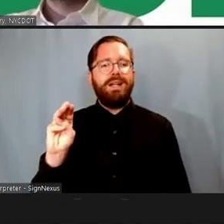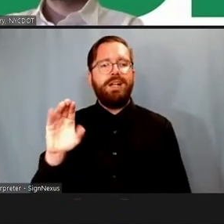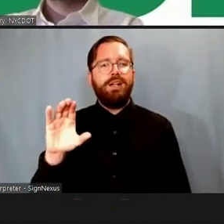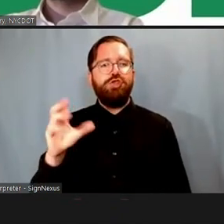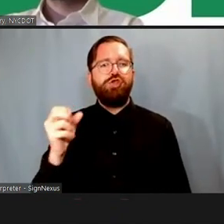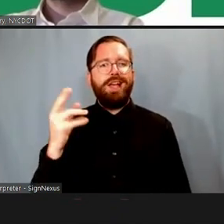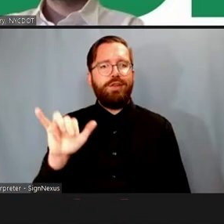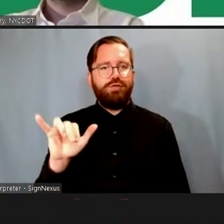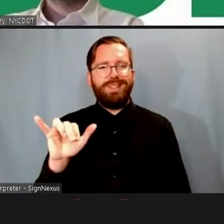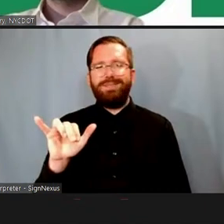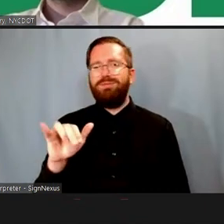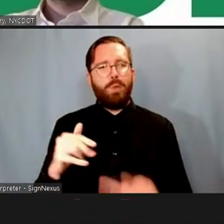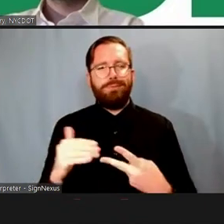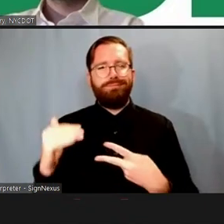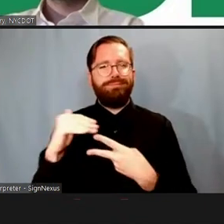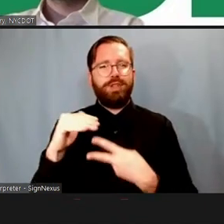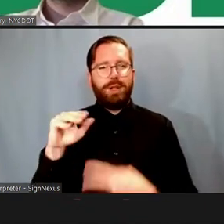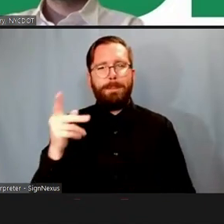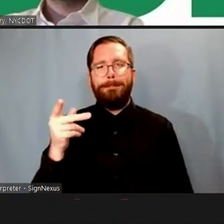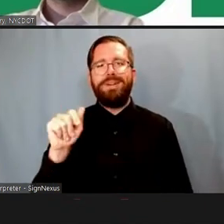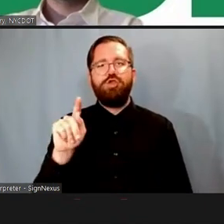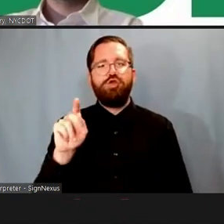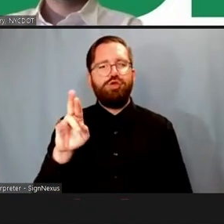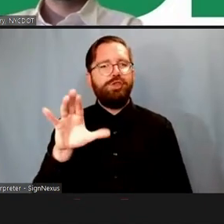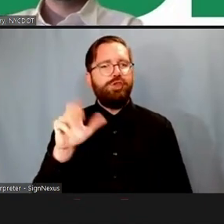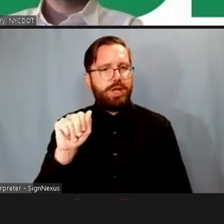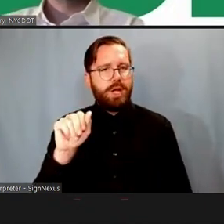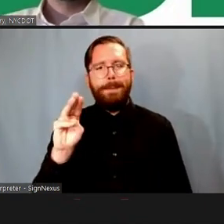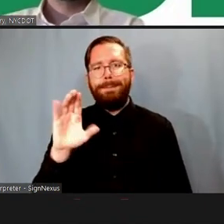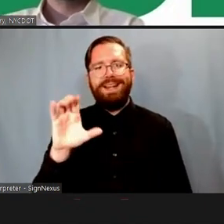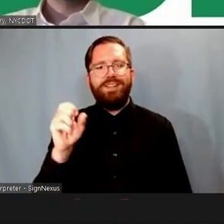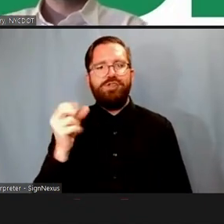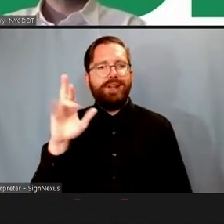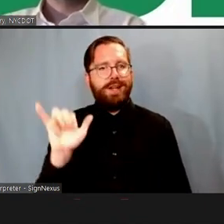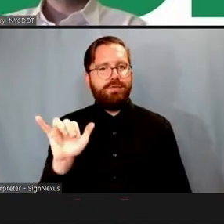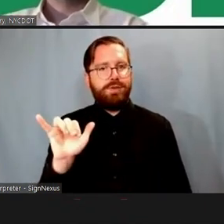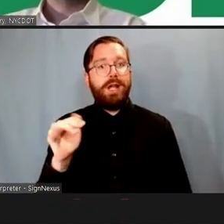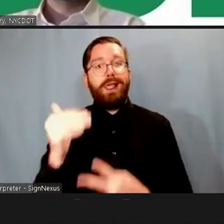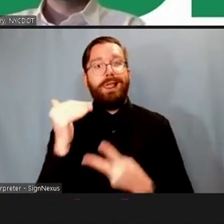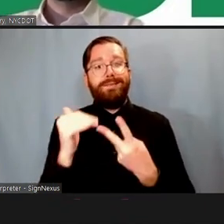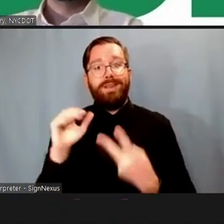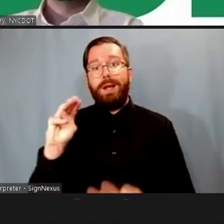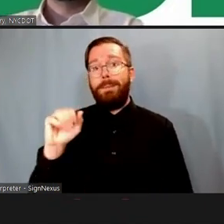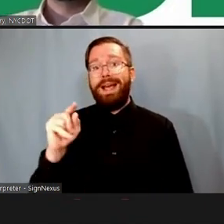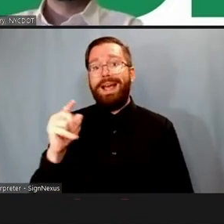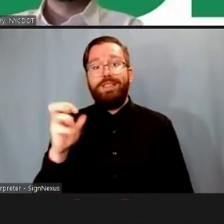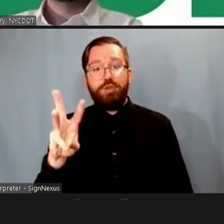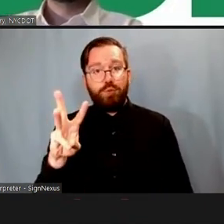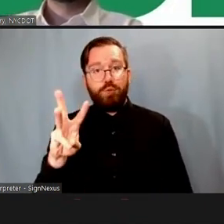our next speaker is patricia mcsherry followed by matthew hopkins